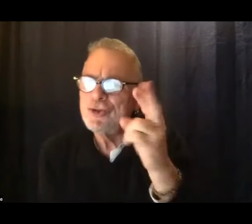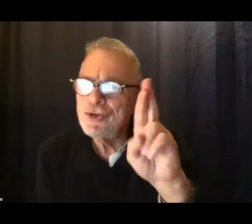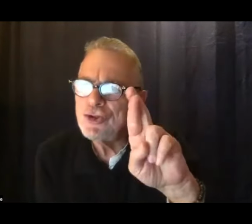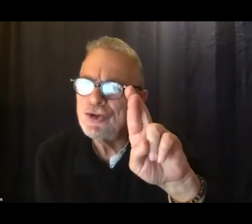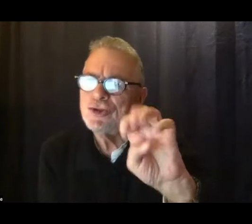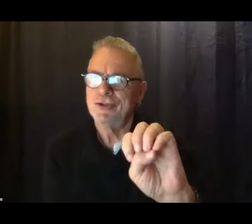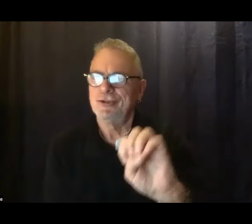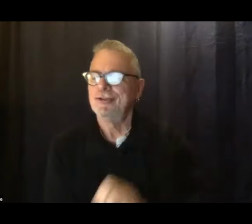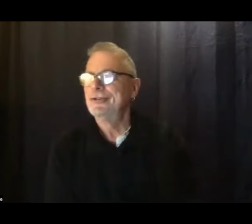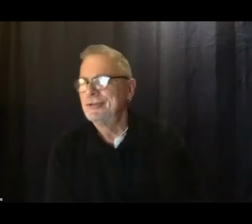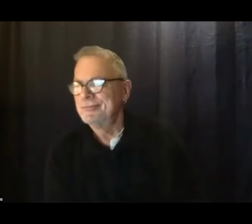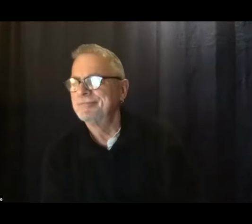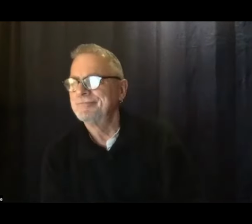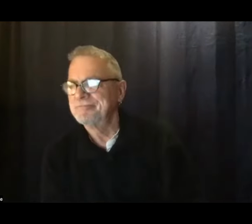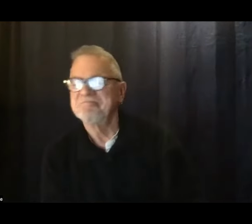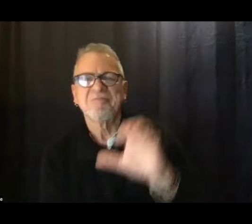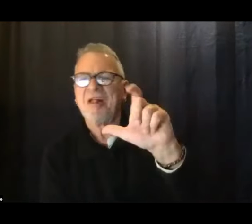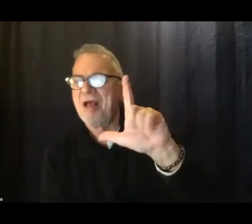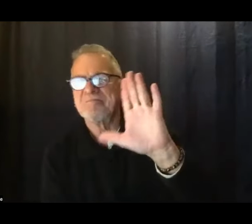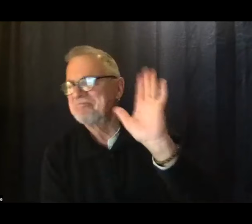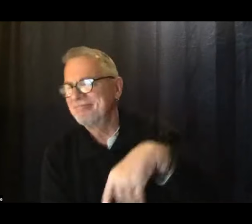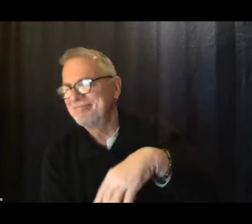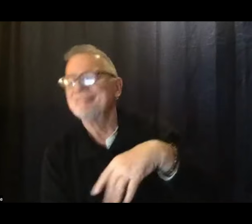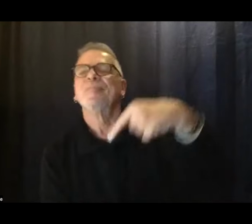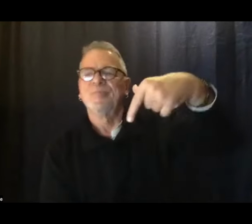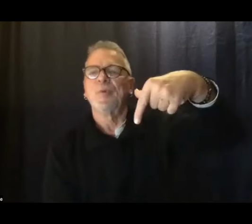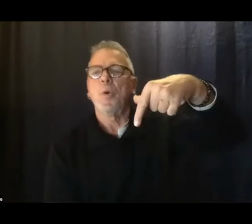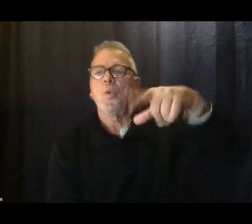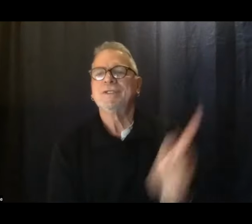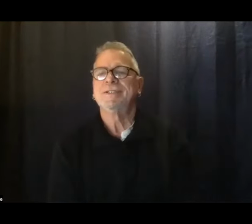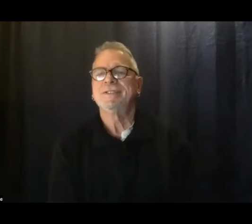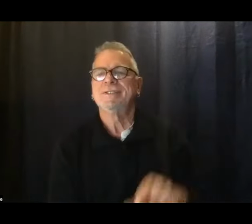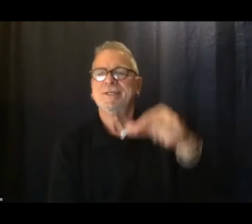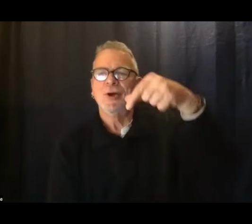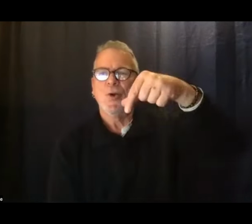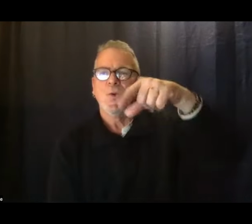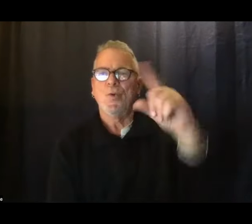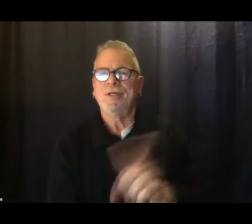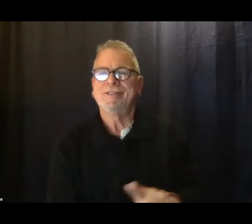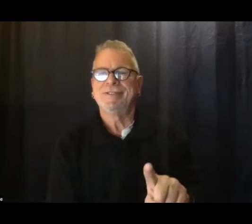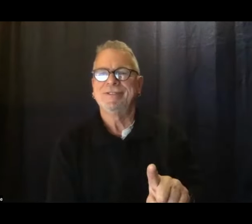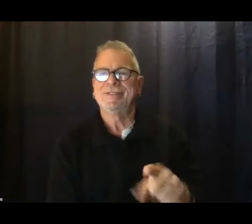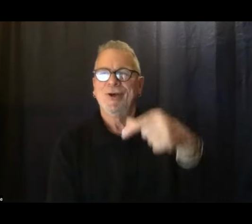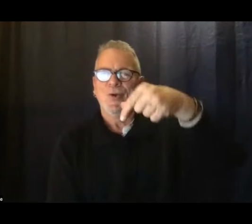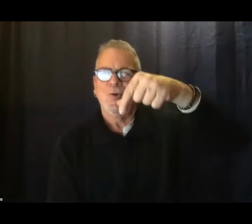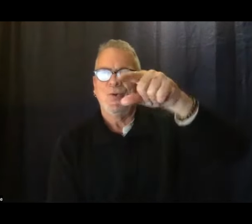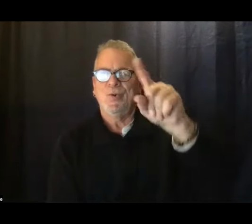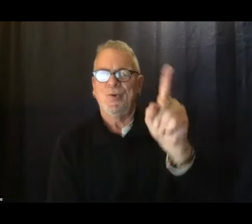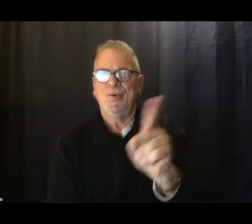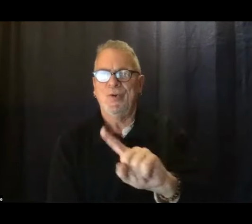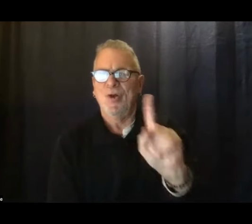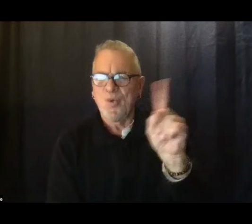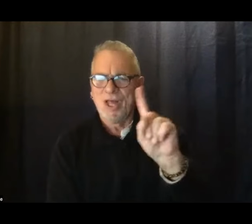is kind of missing, right? As it goes up and becomes the R, it's there. Club, probably familiar